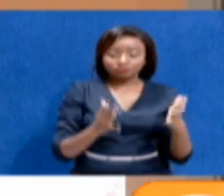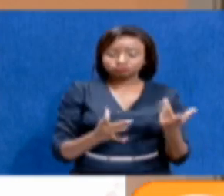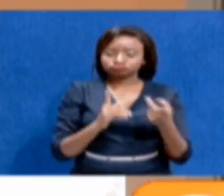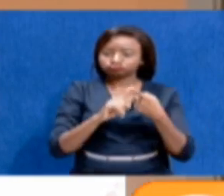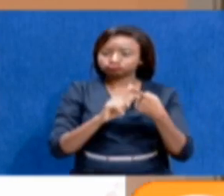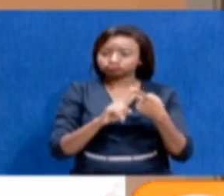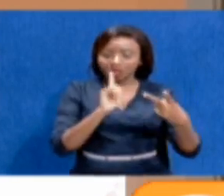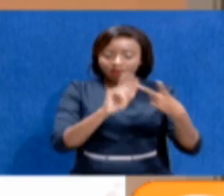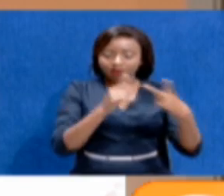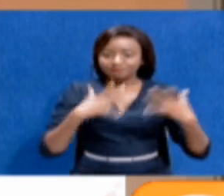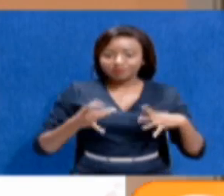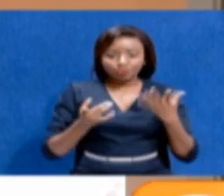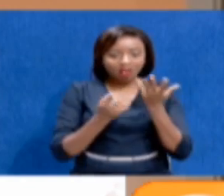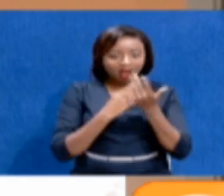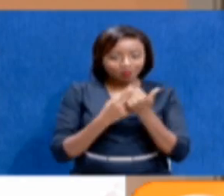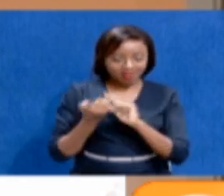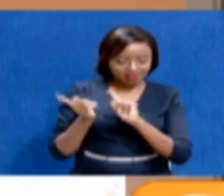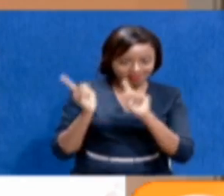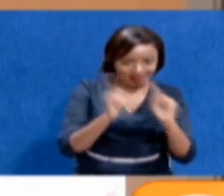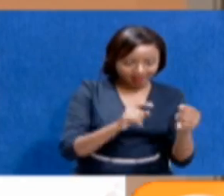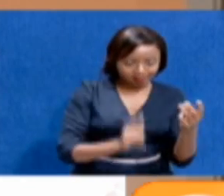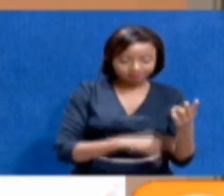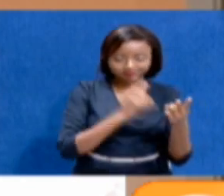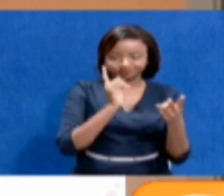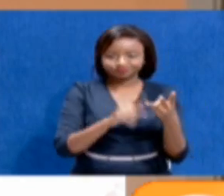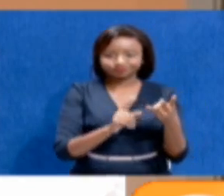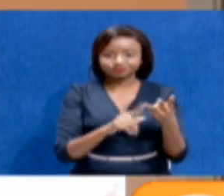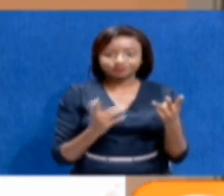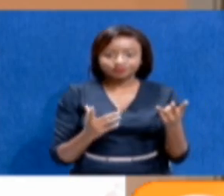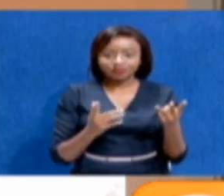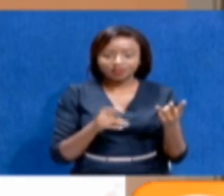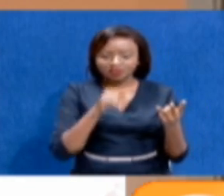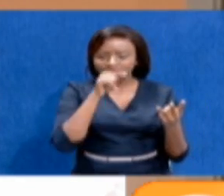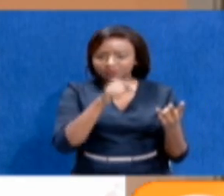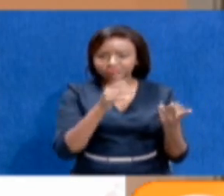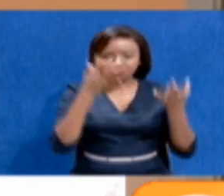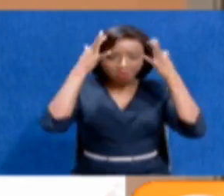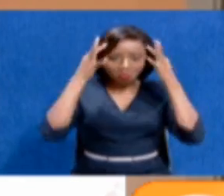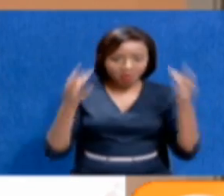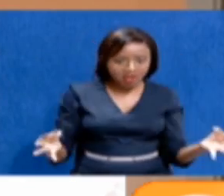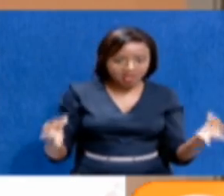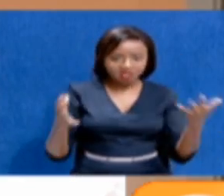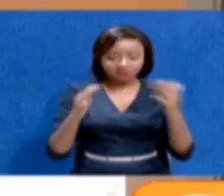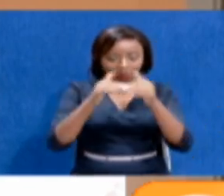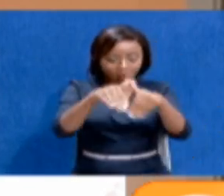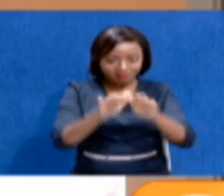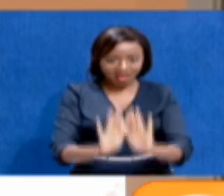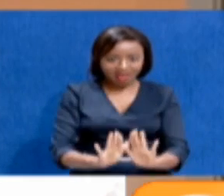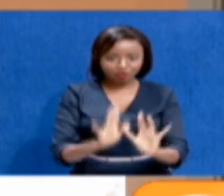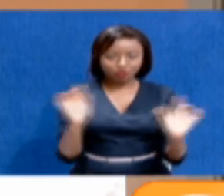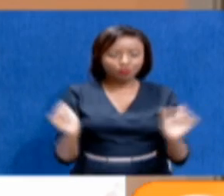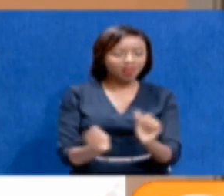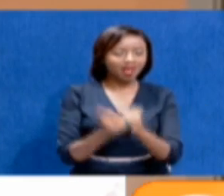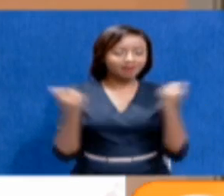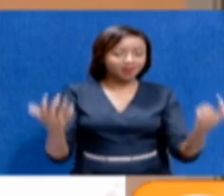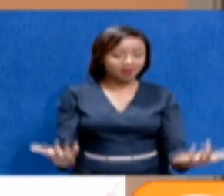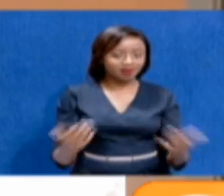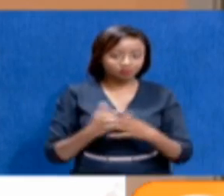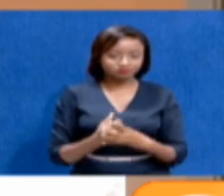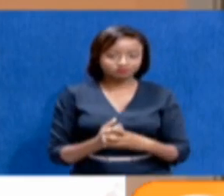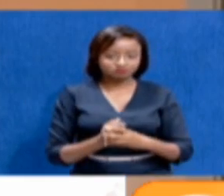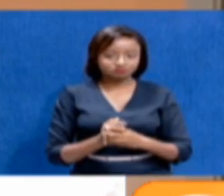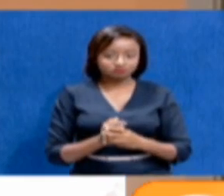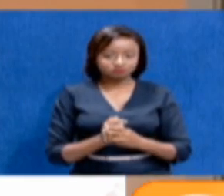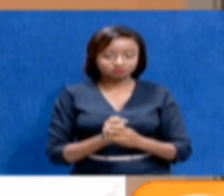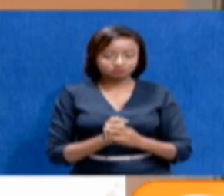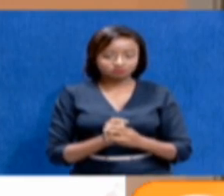with social distancing directives, and also how events such as weddings and funerals will be conducted. As